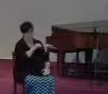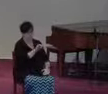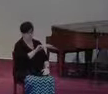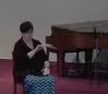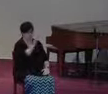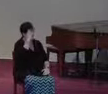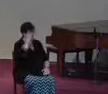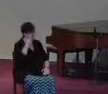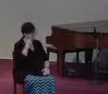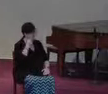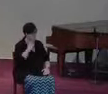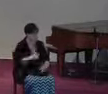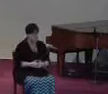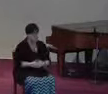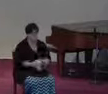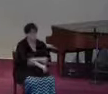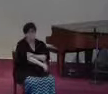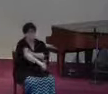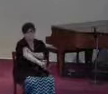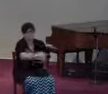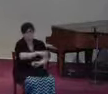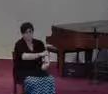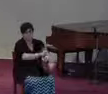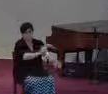Today we continue to